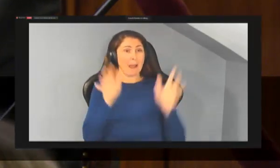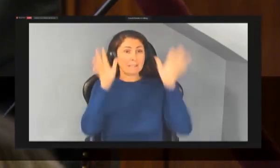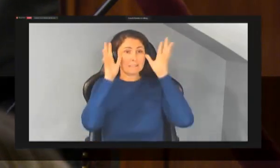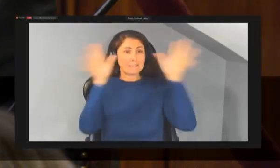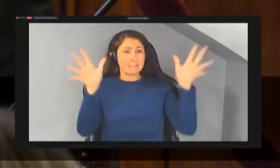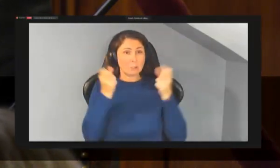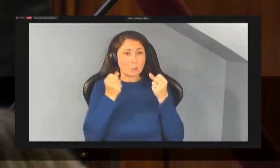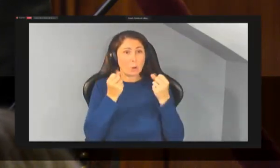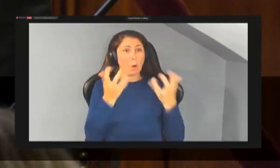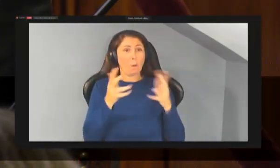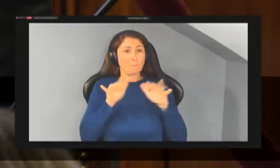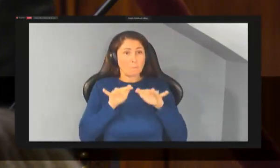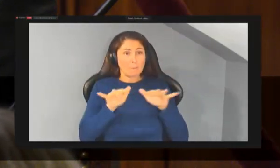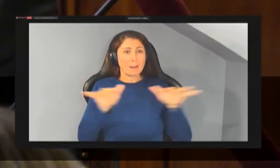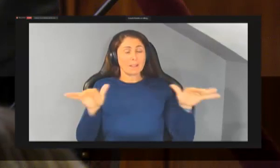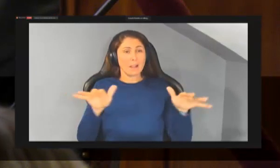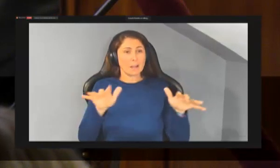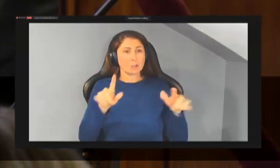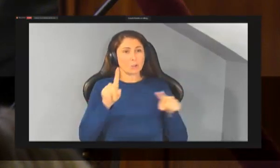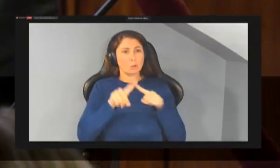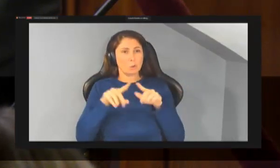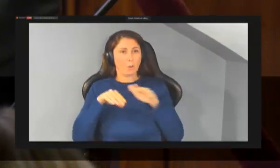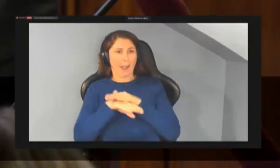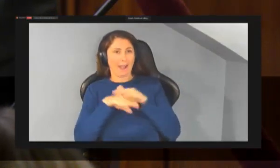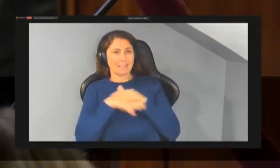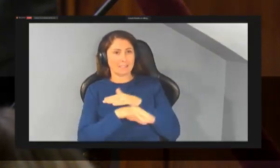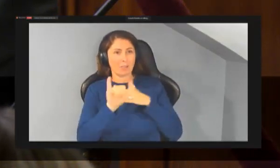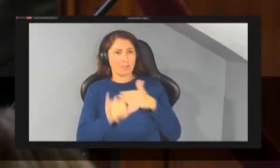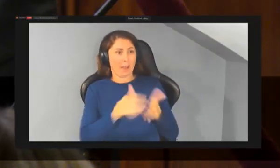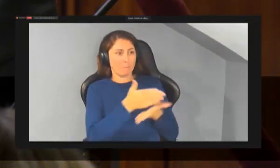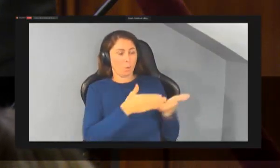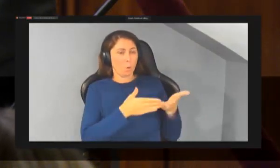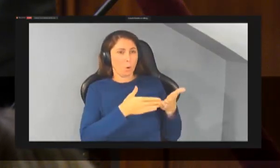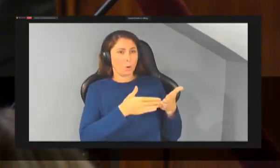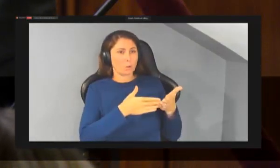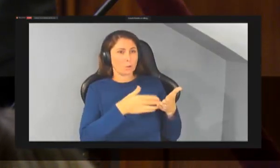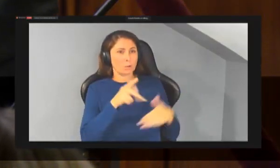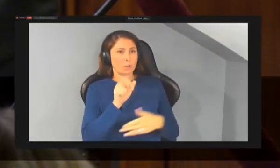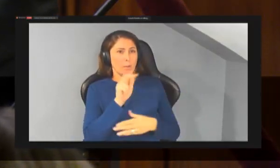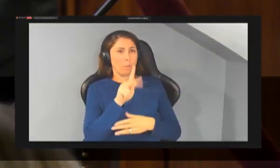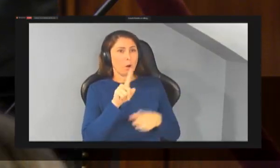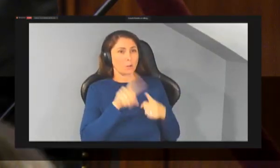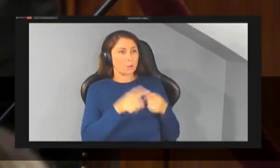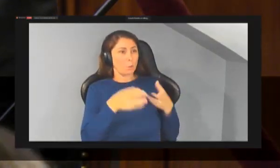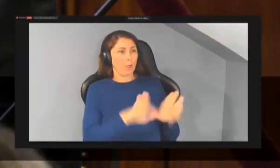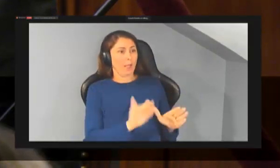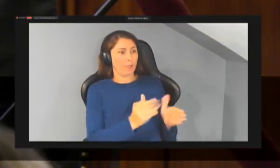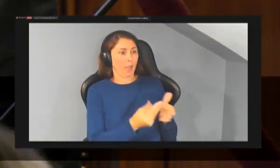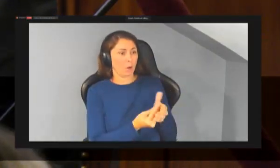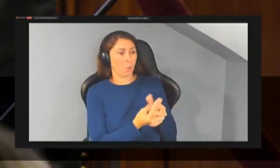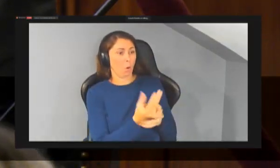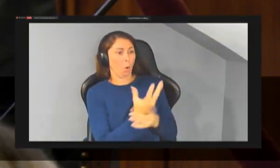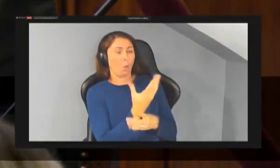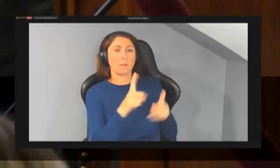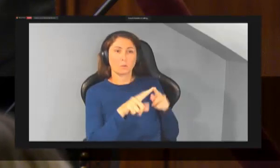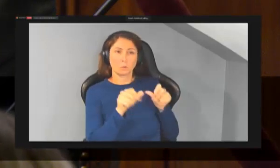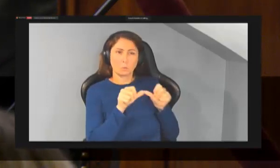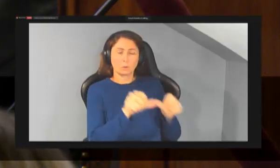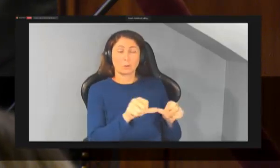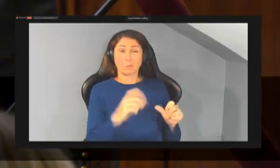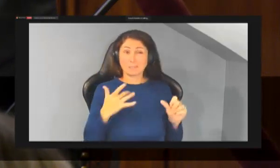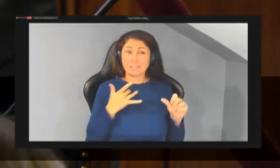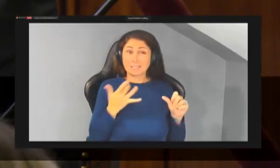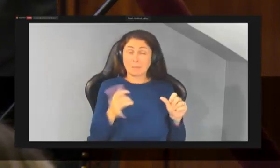to prevent them from accessing those portions of parks and allow understory growth to resume. Typically that's occurred